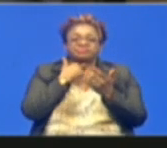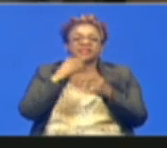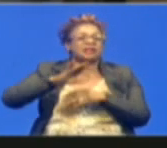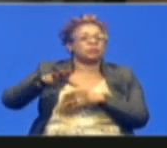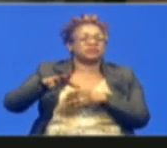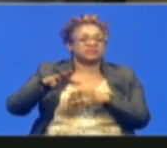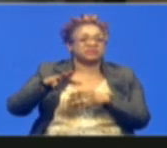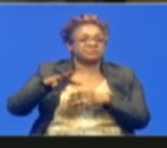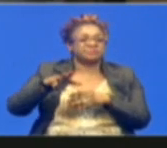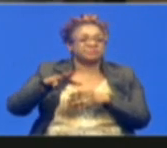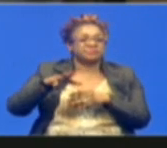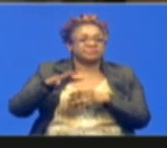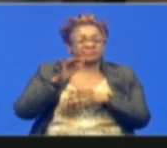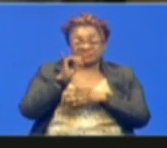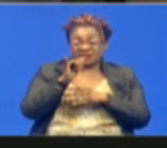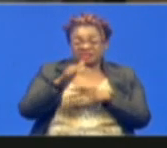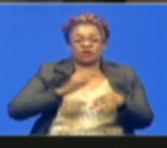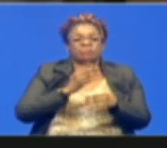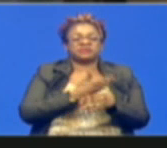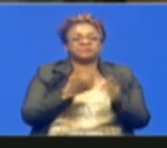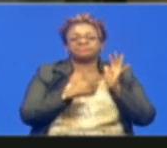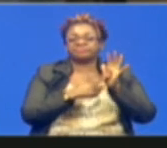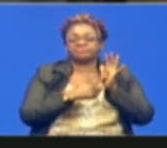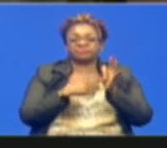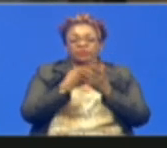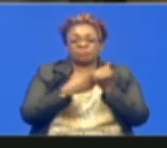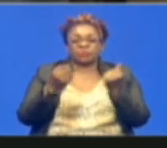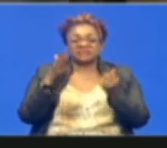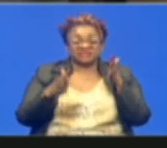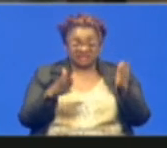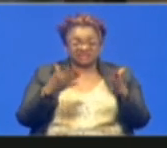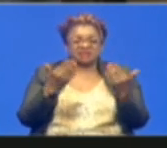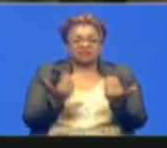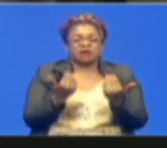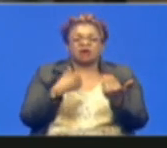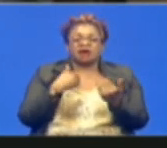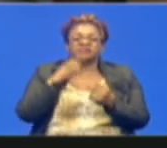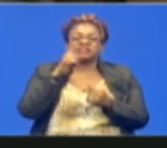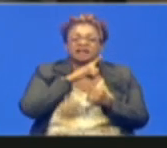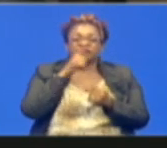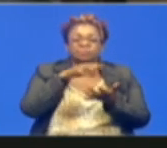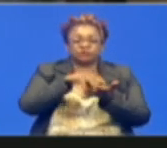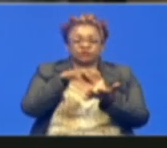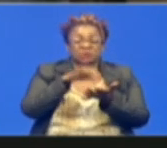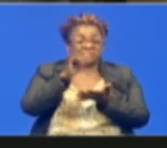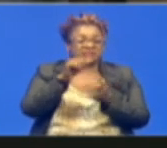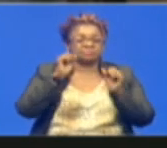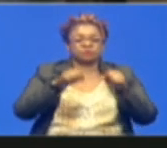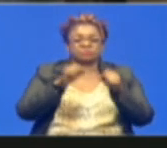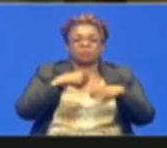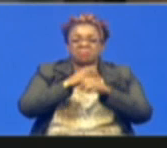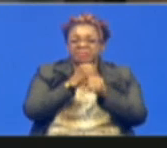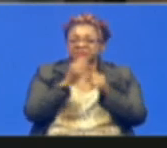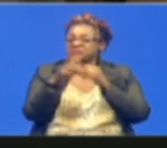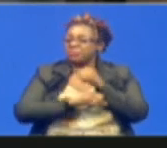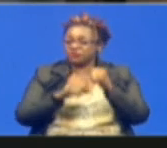the committee intimate that representatives from both sides are still holding on to their tough positions, and that could jeopardize ongoing